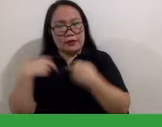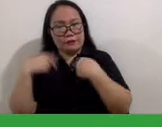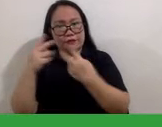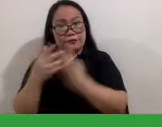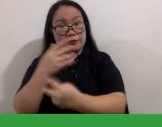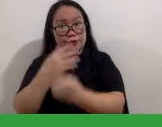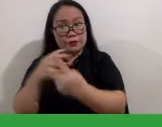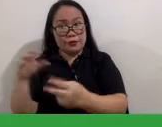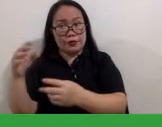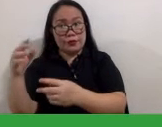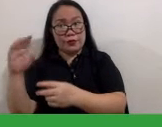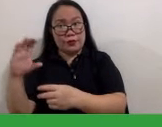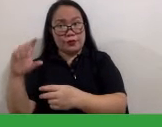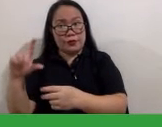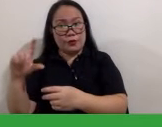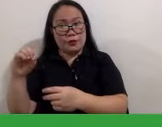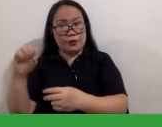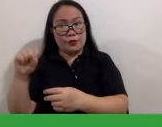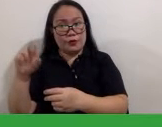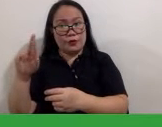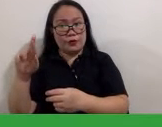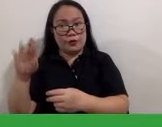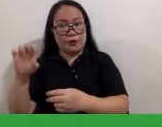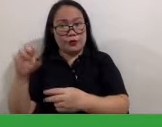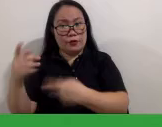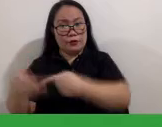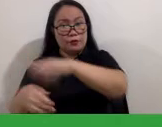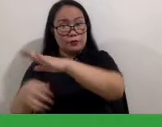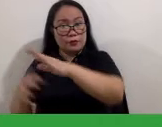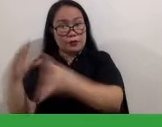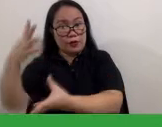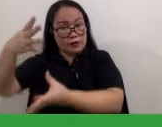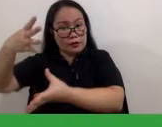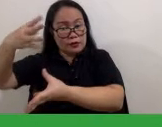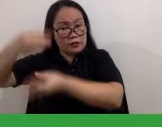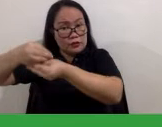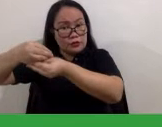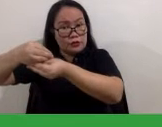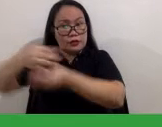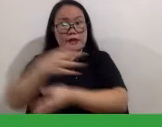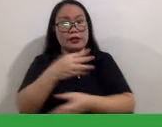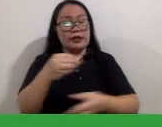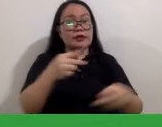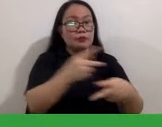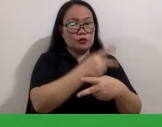closure property of multiplication. Okay.